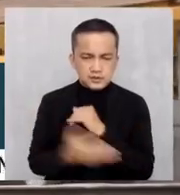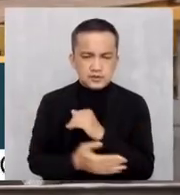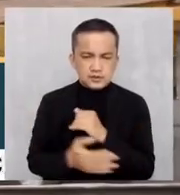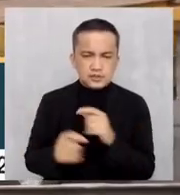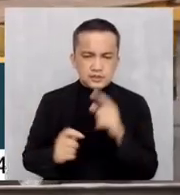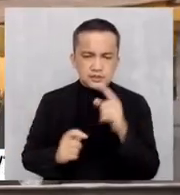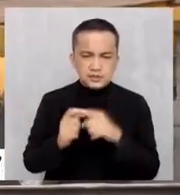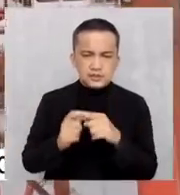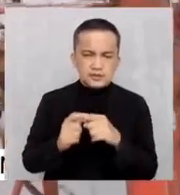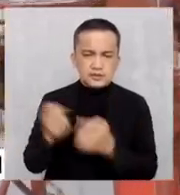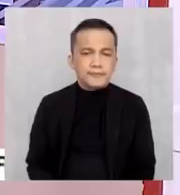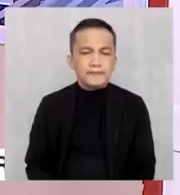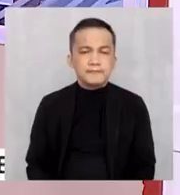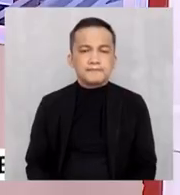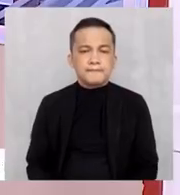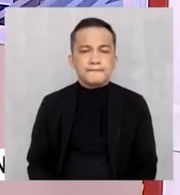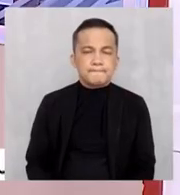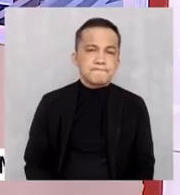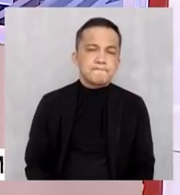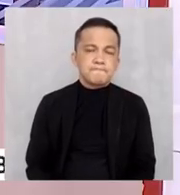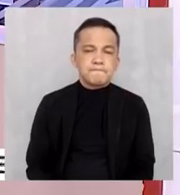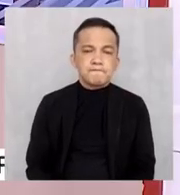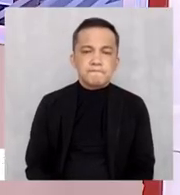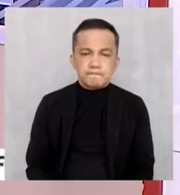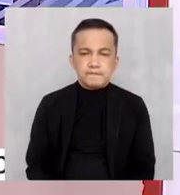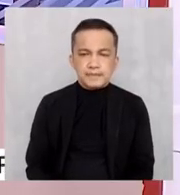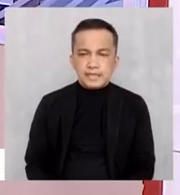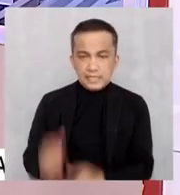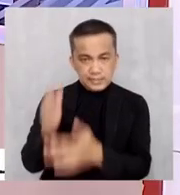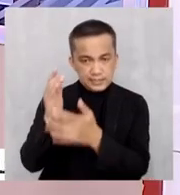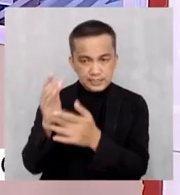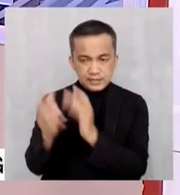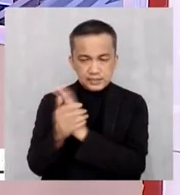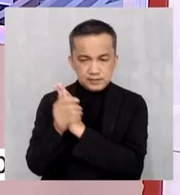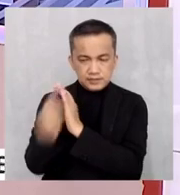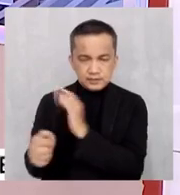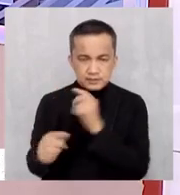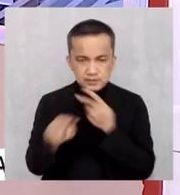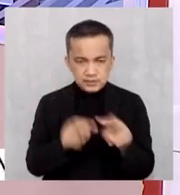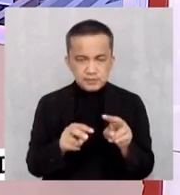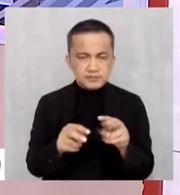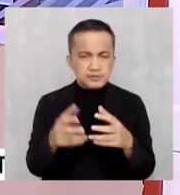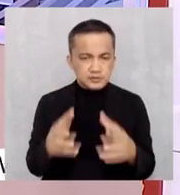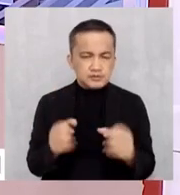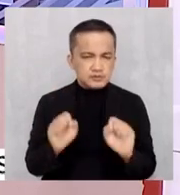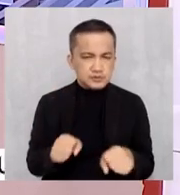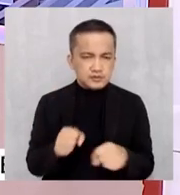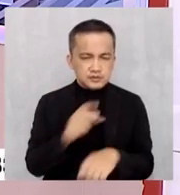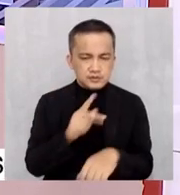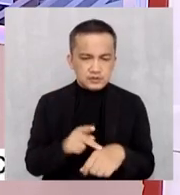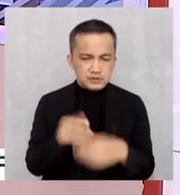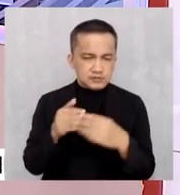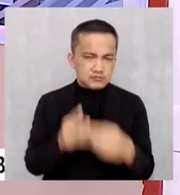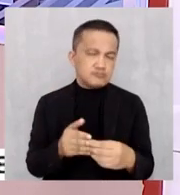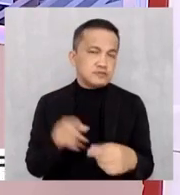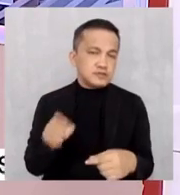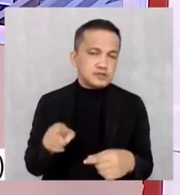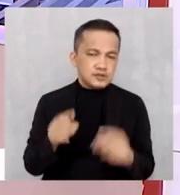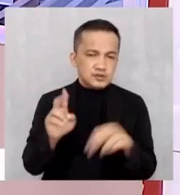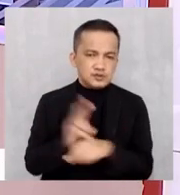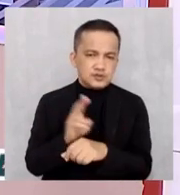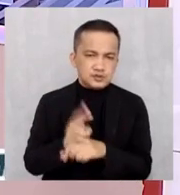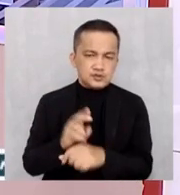trading partner in May. A tech expert sees much potential for the Philippines to take the lead in terms of using